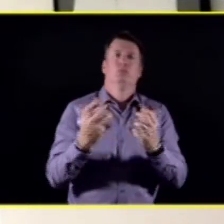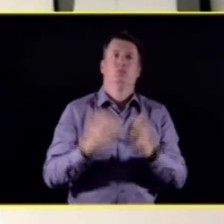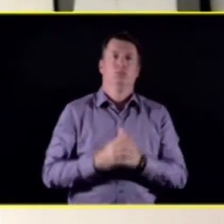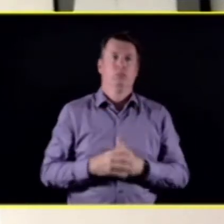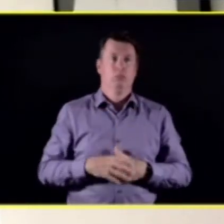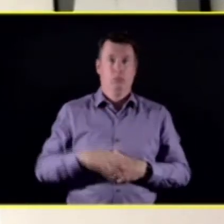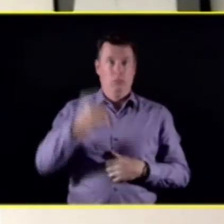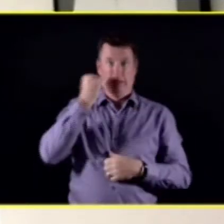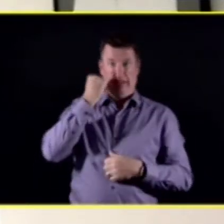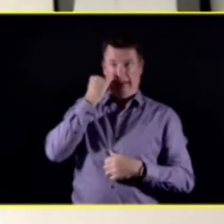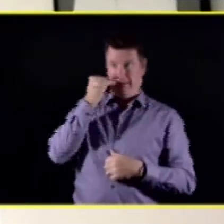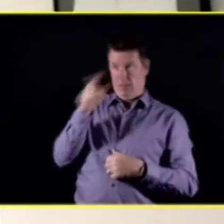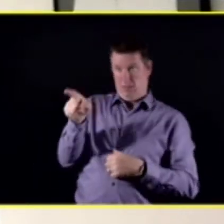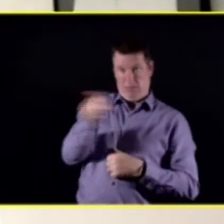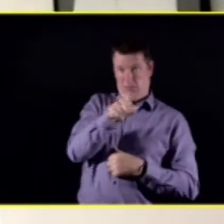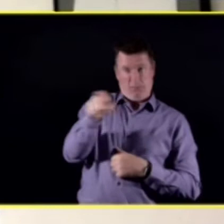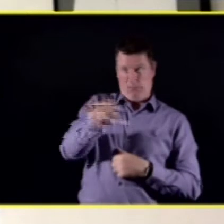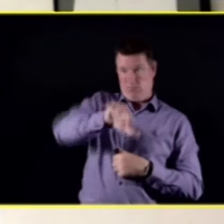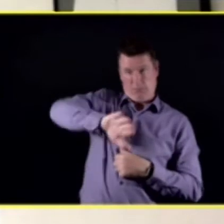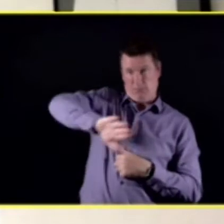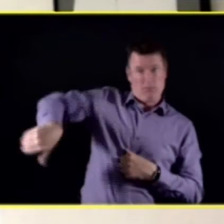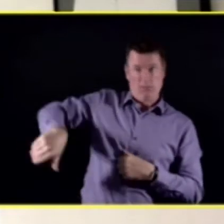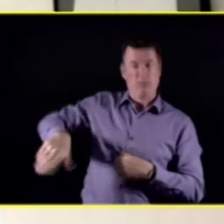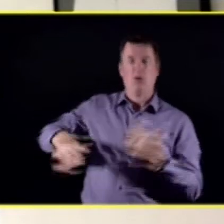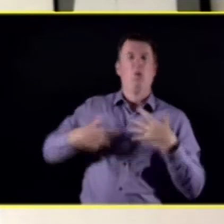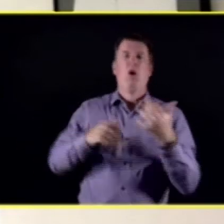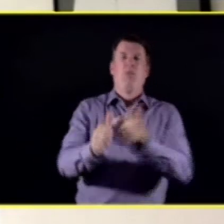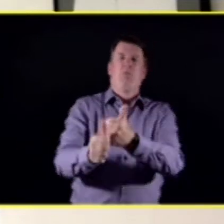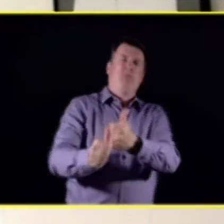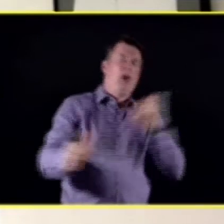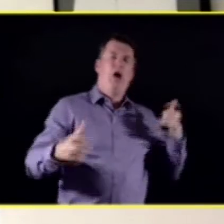it is now. So I'm very grateful for that type of service